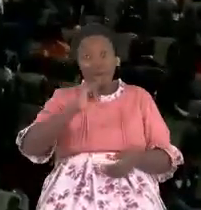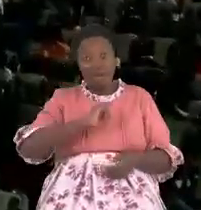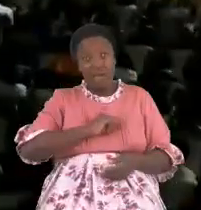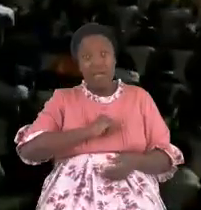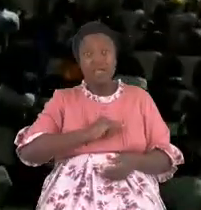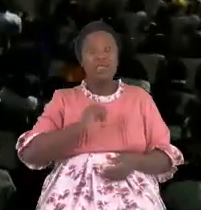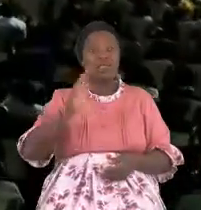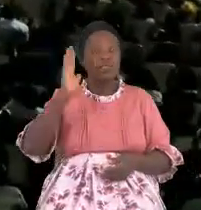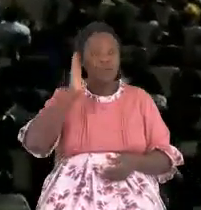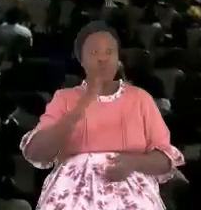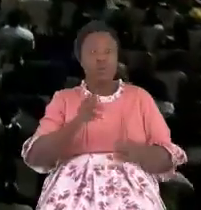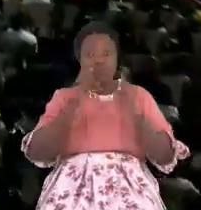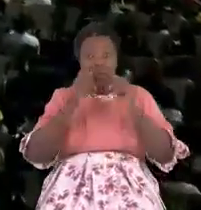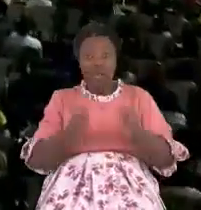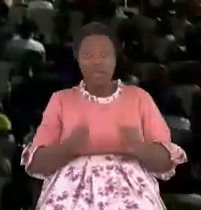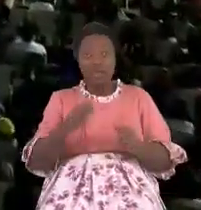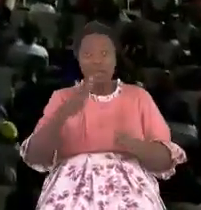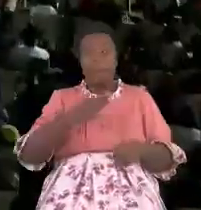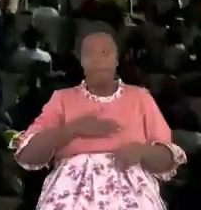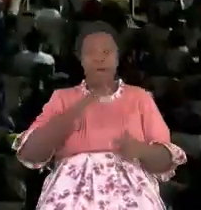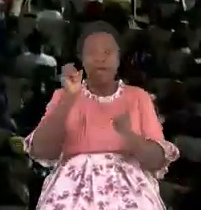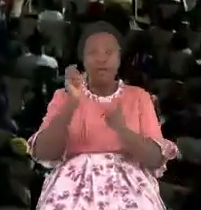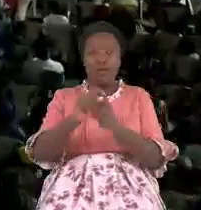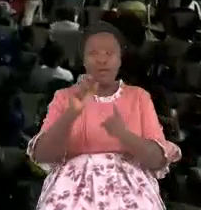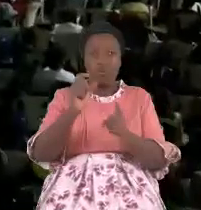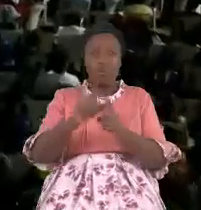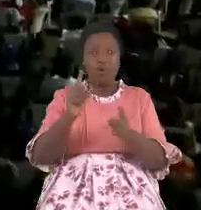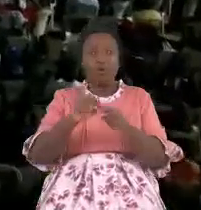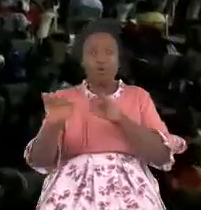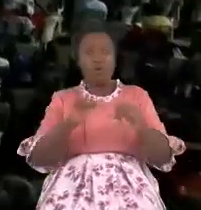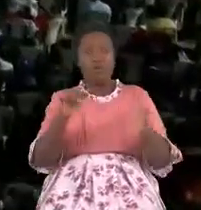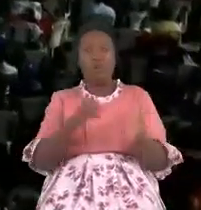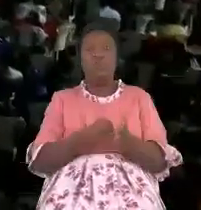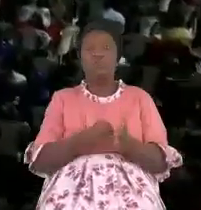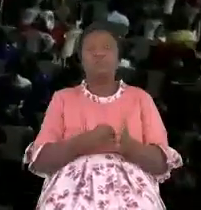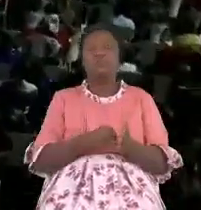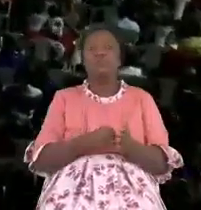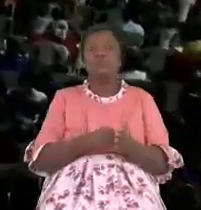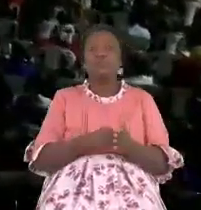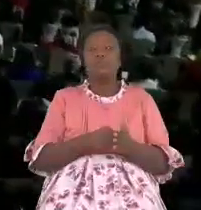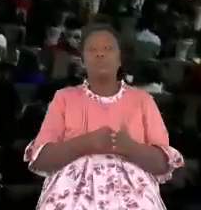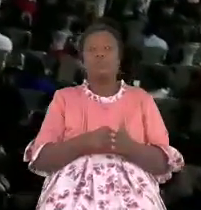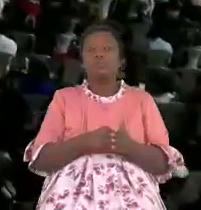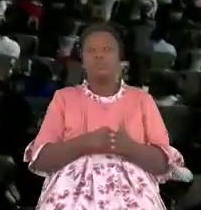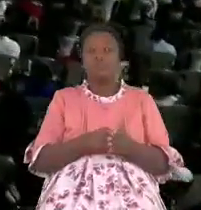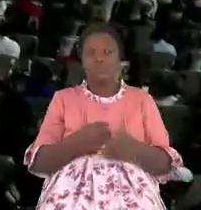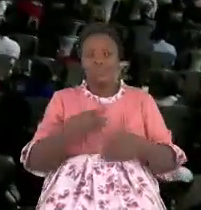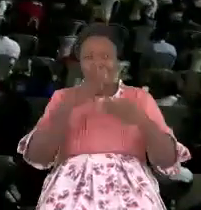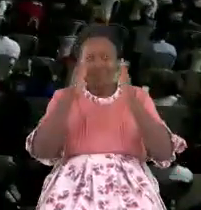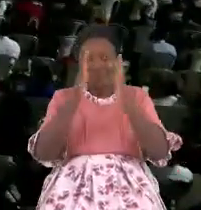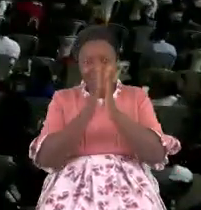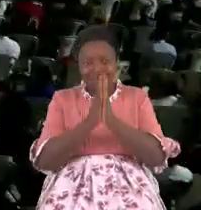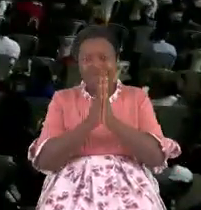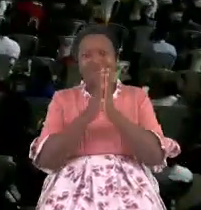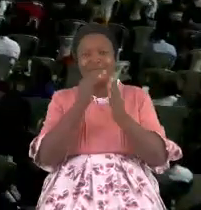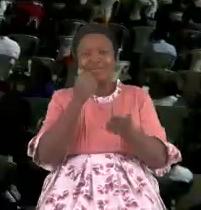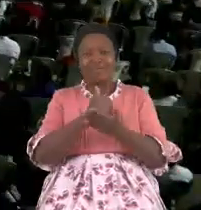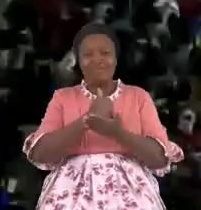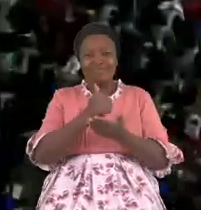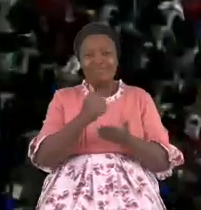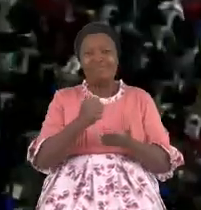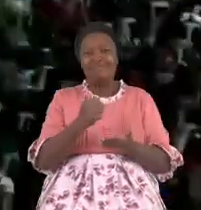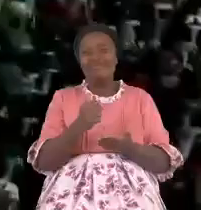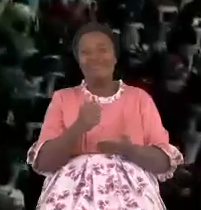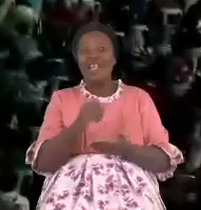hasting my words to perform it you didn't say amen to that one it will